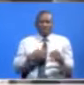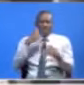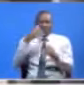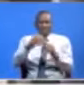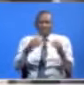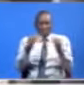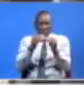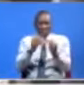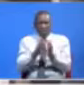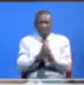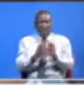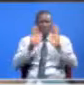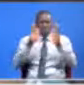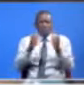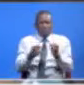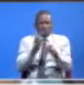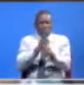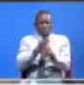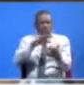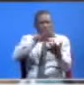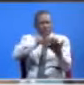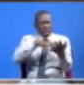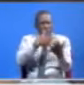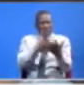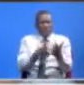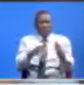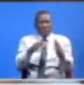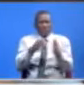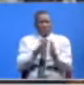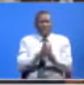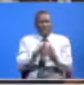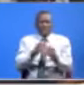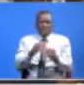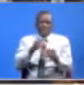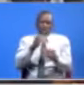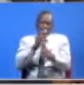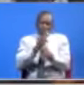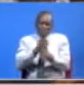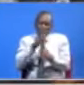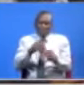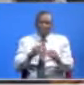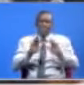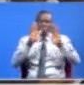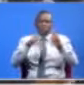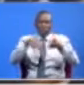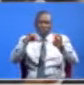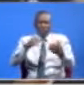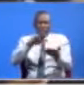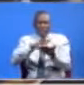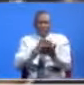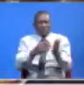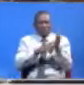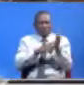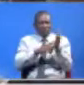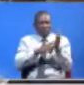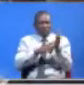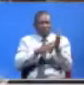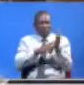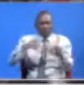the use of the Internet of Things and its application in key farming sectors such as soil science and